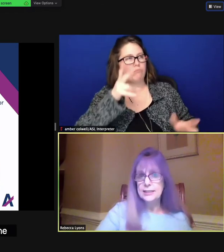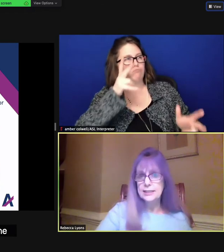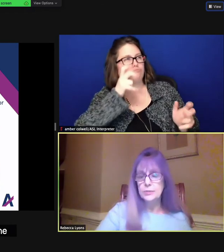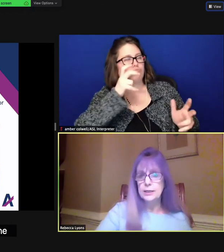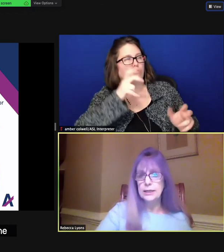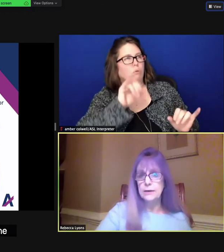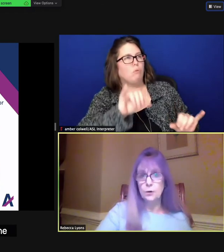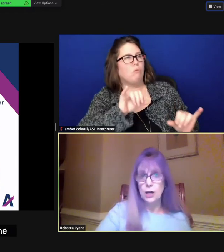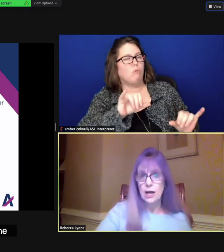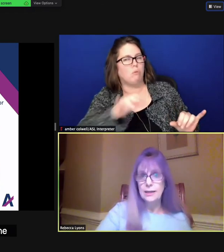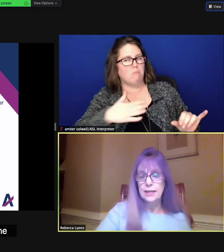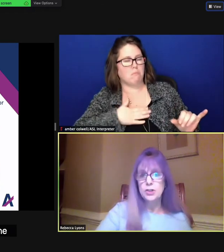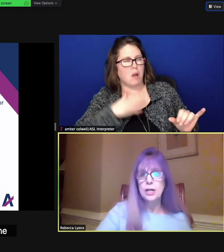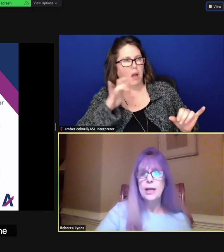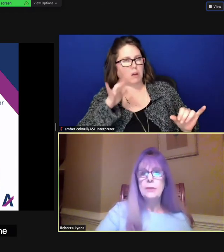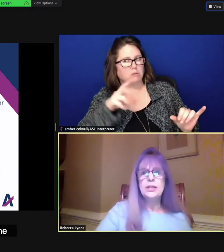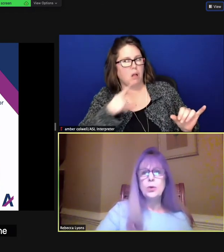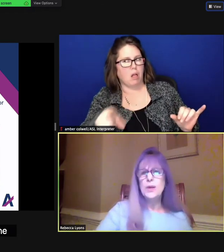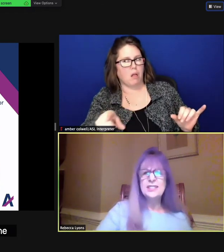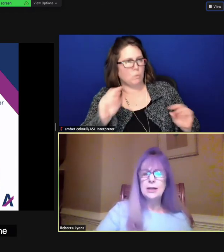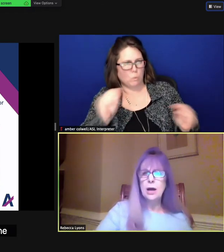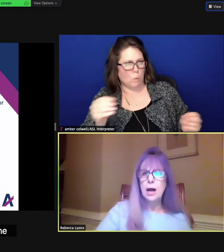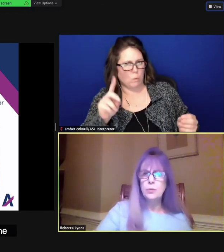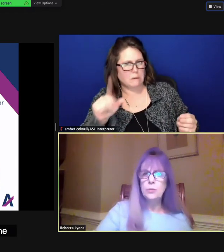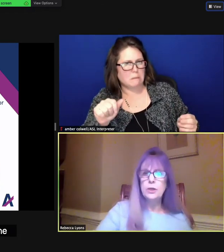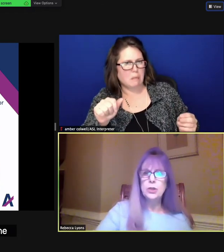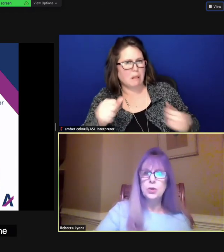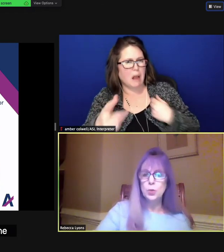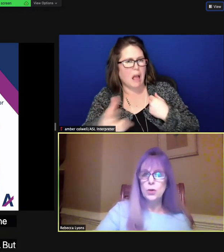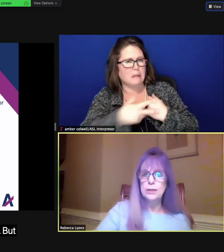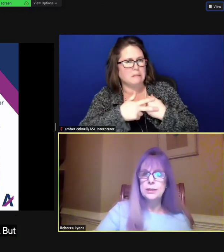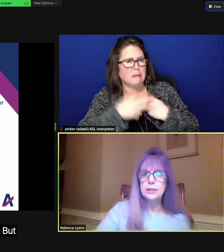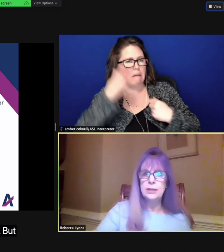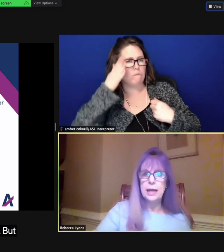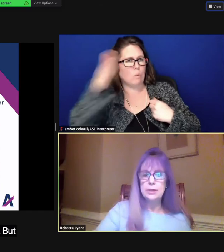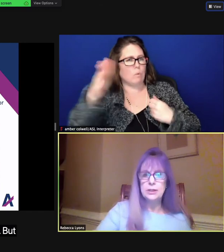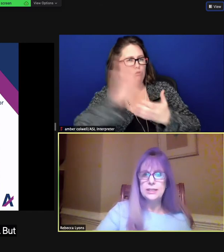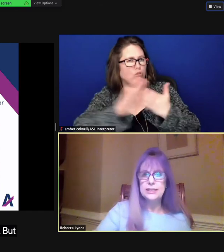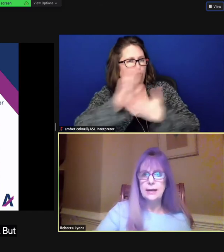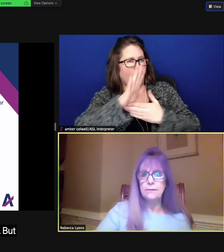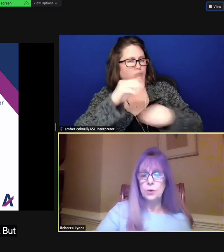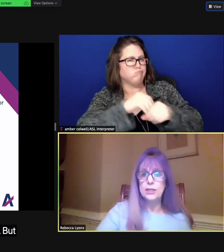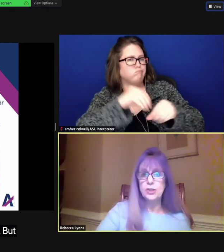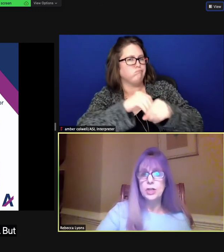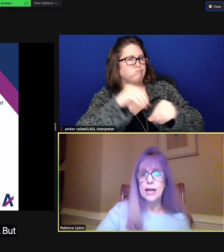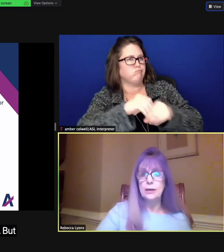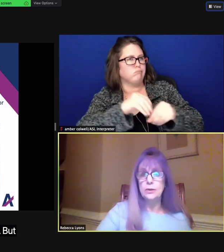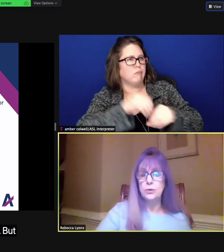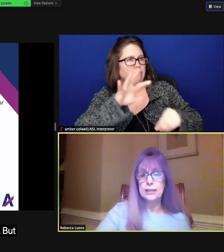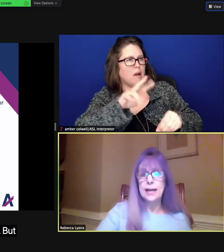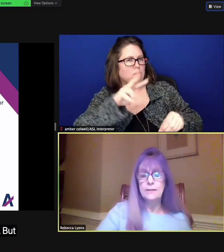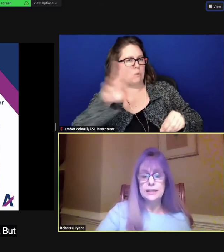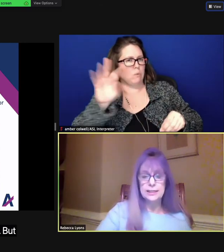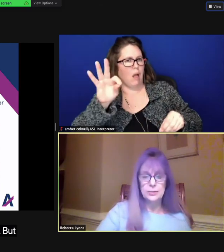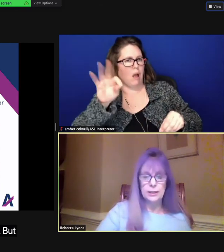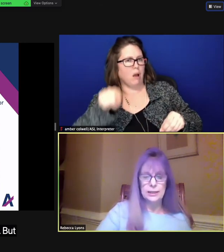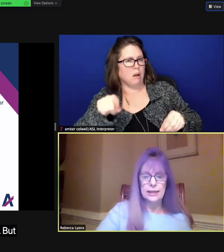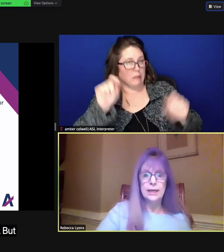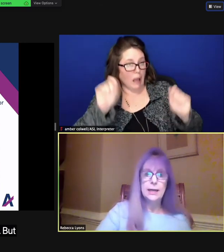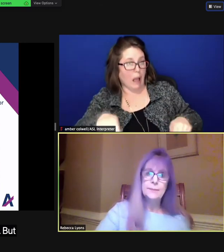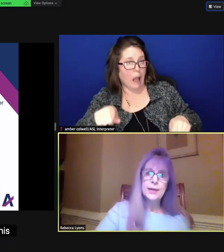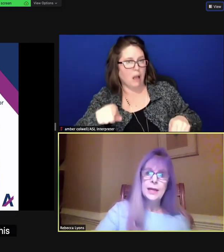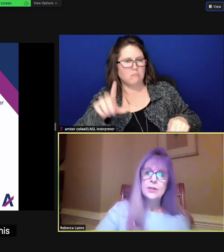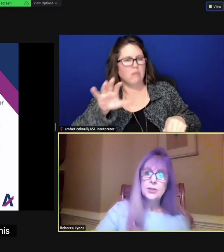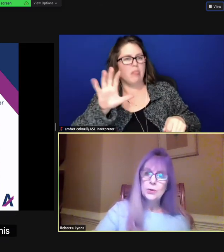without a disability for college, but there wasn't a comparable tool to be able to save for his child who did have a